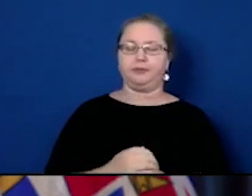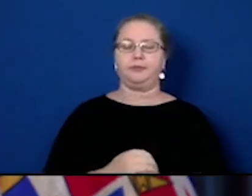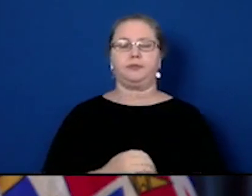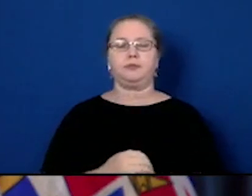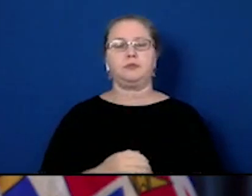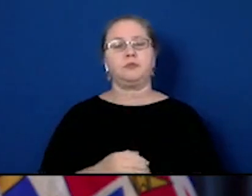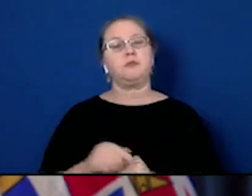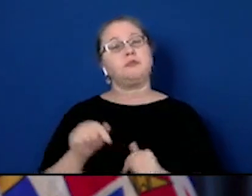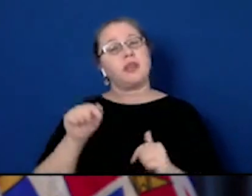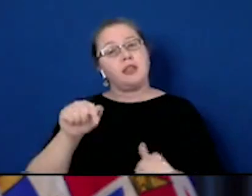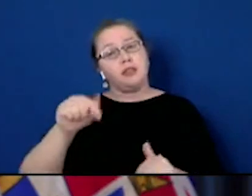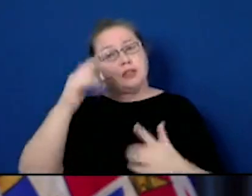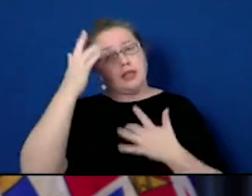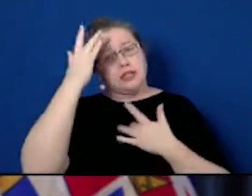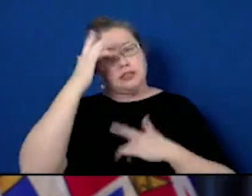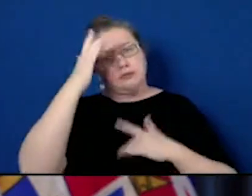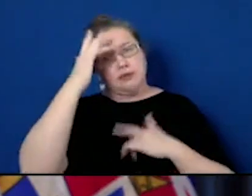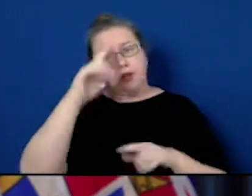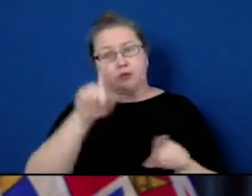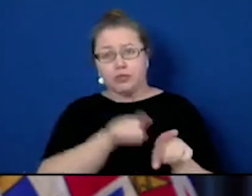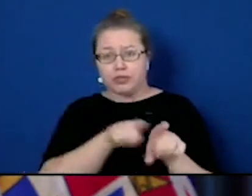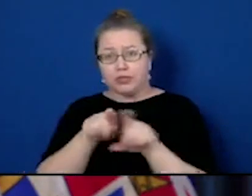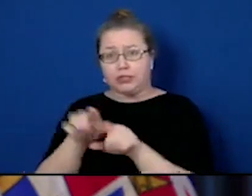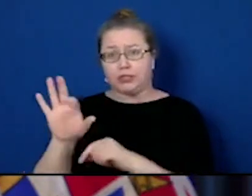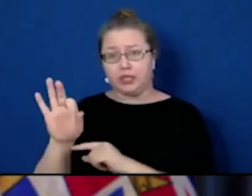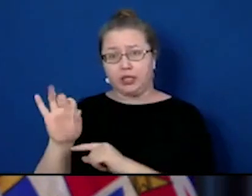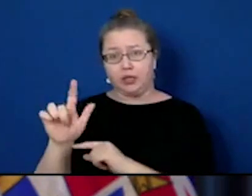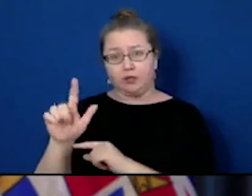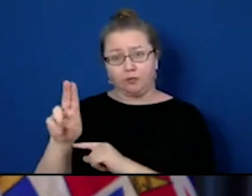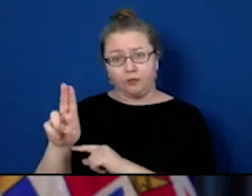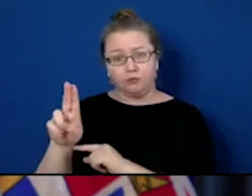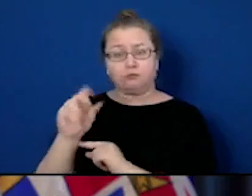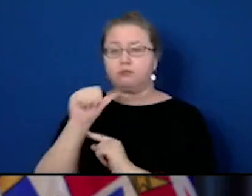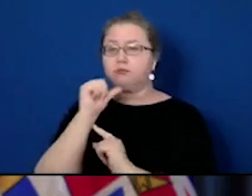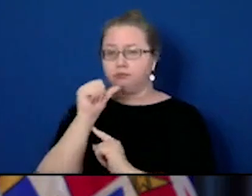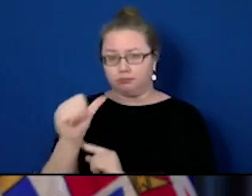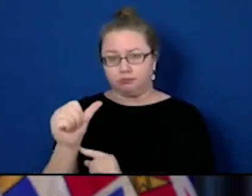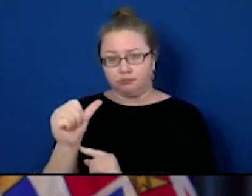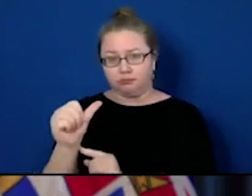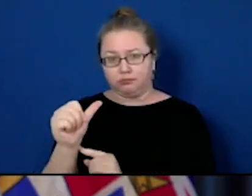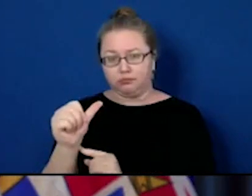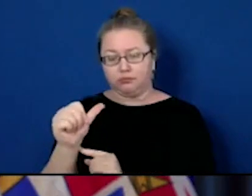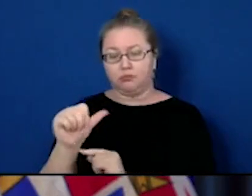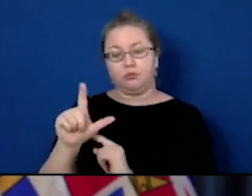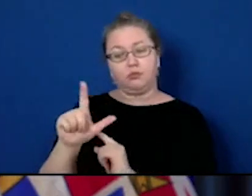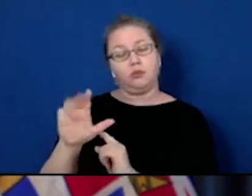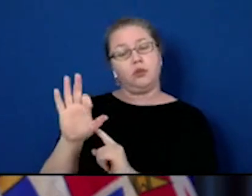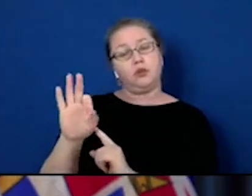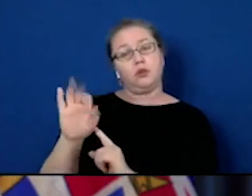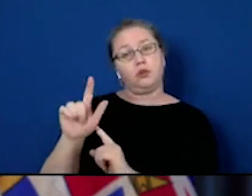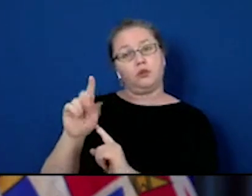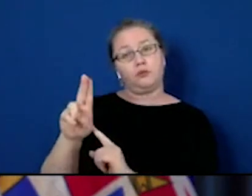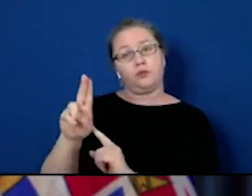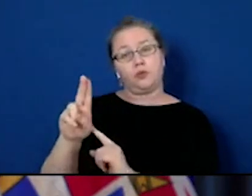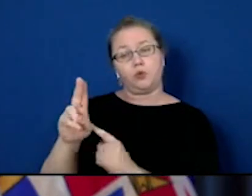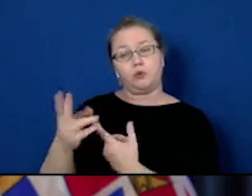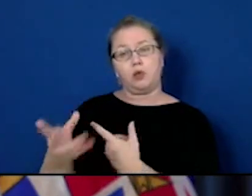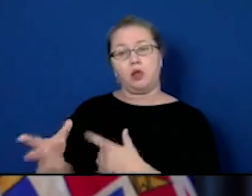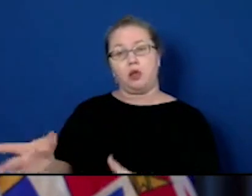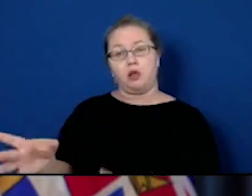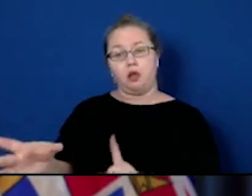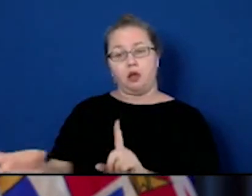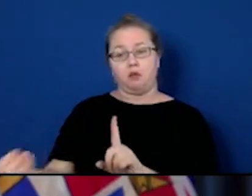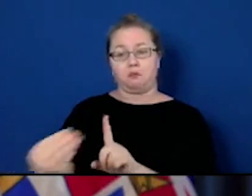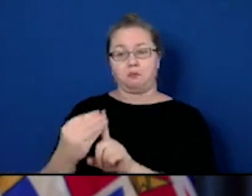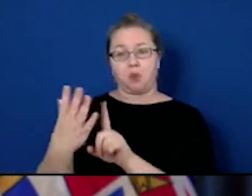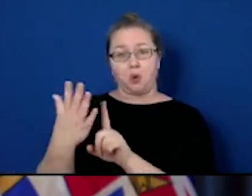now call. It's not like influenza. With influenza, the incubation period is very short. People get sick within